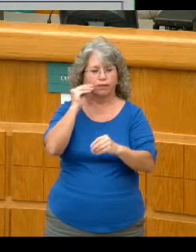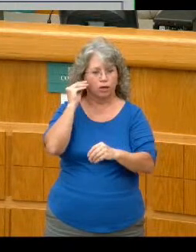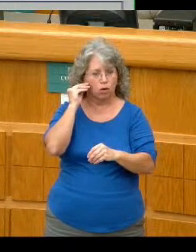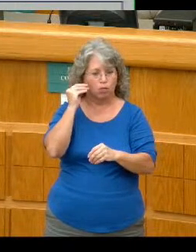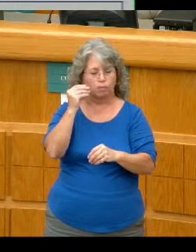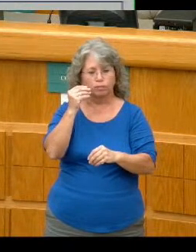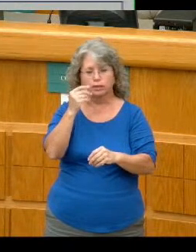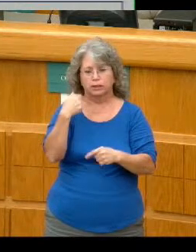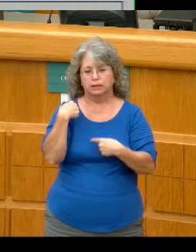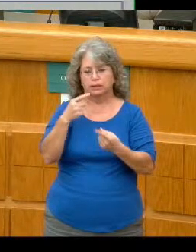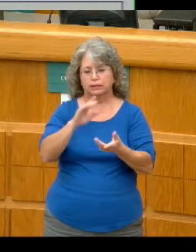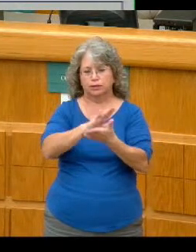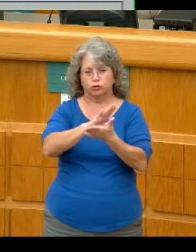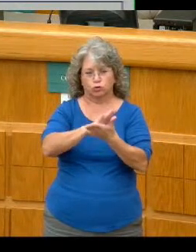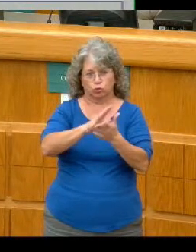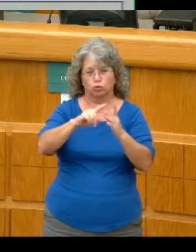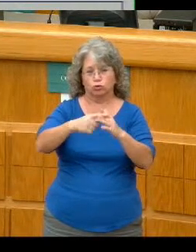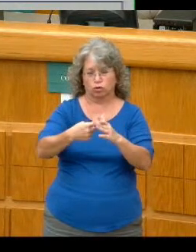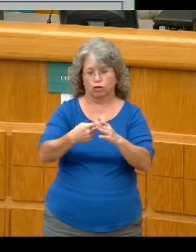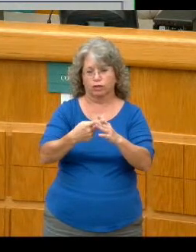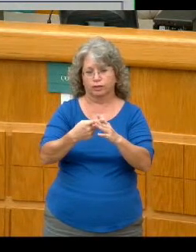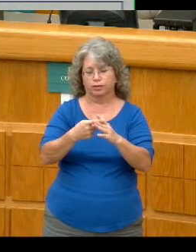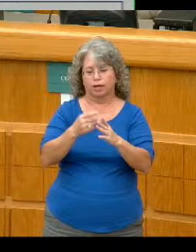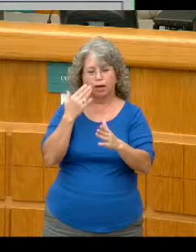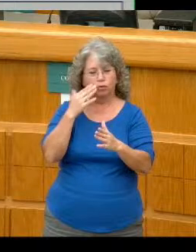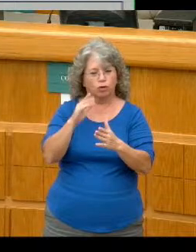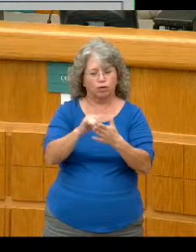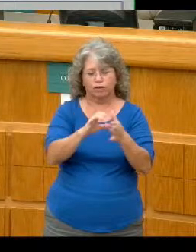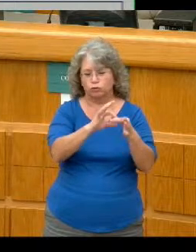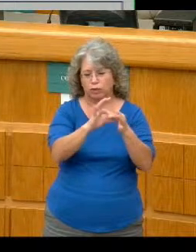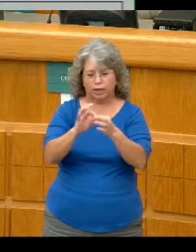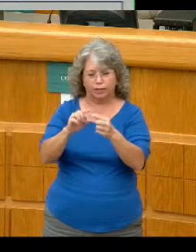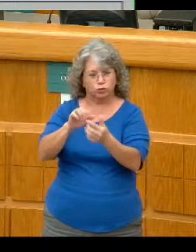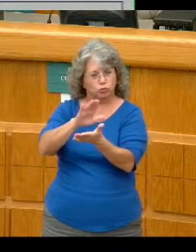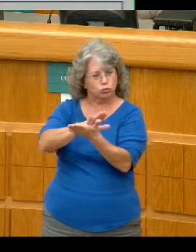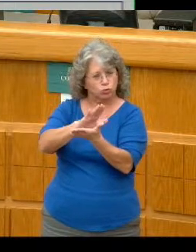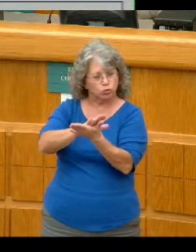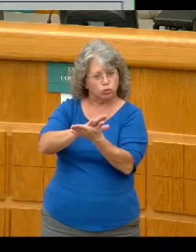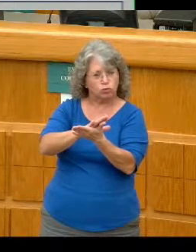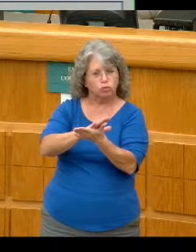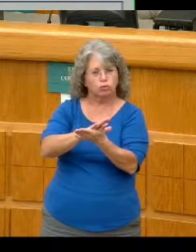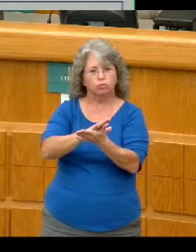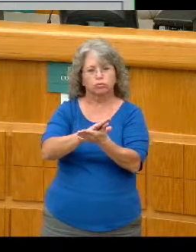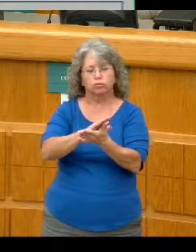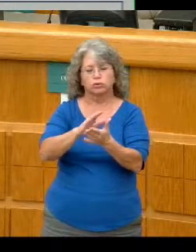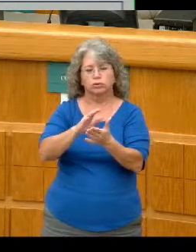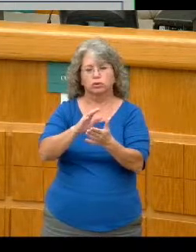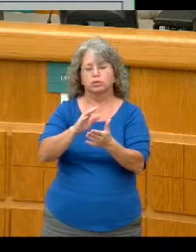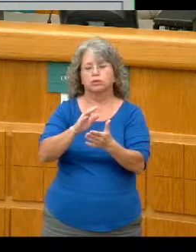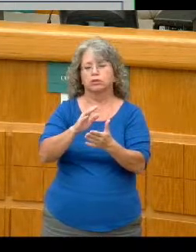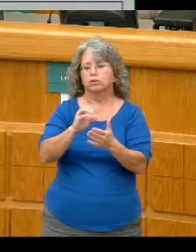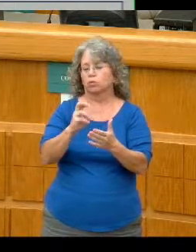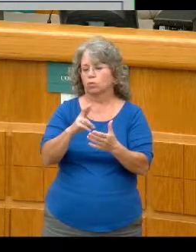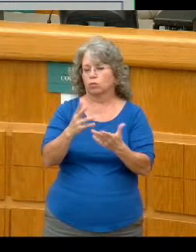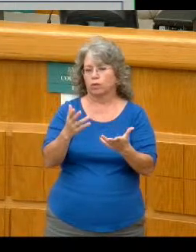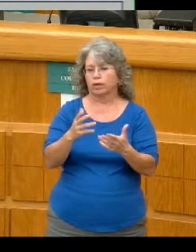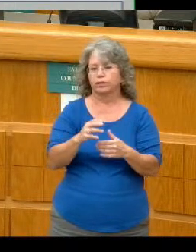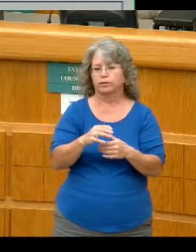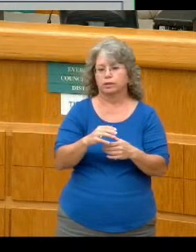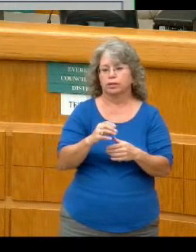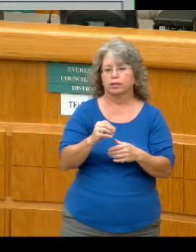again. I don't know if that's causal or not, but it's a pattern that's there in the data. At the same time, the distance traveled has